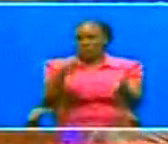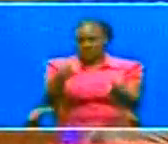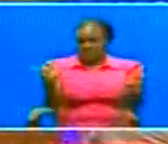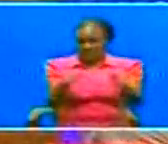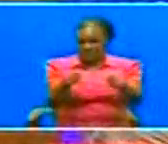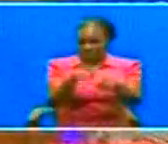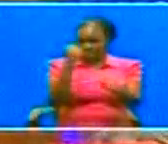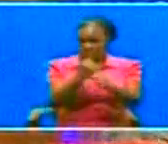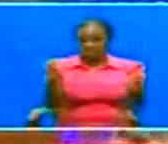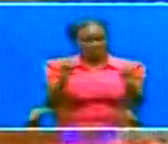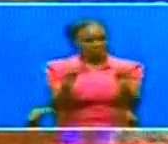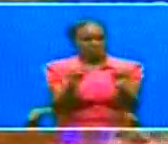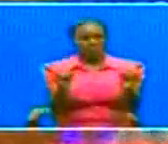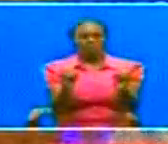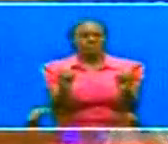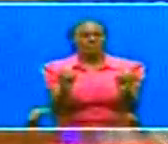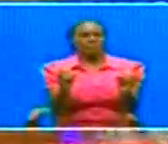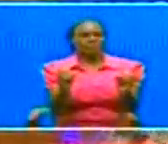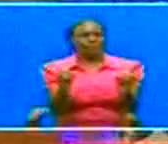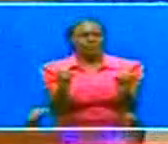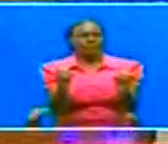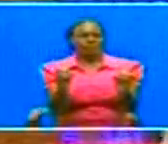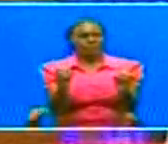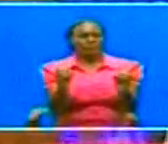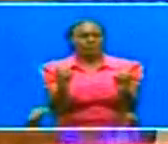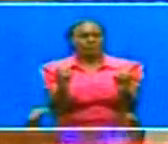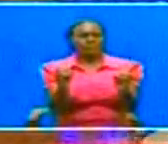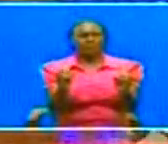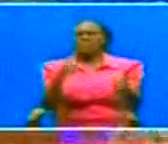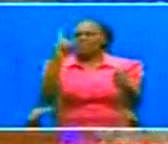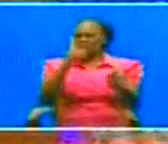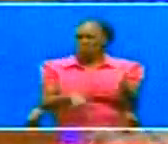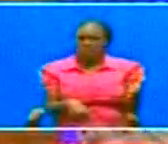sing. Oh, obviously. Oh, okay. Yeah. What?